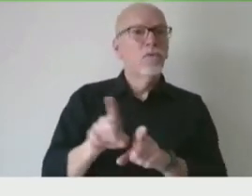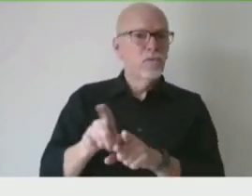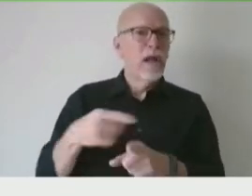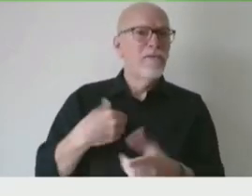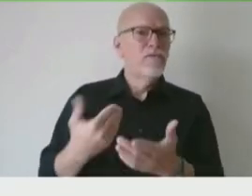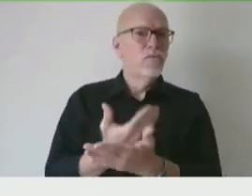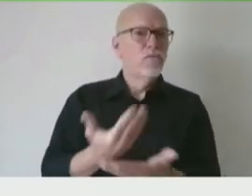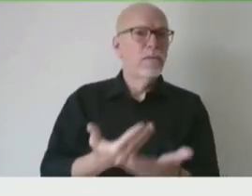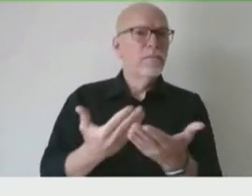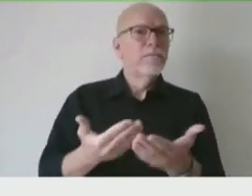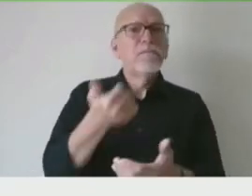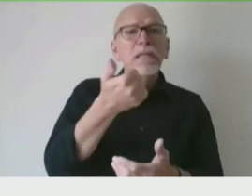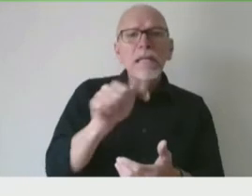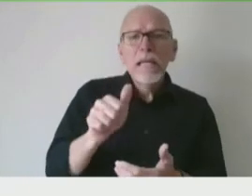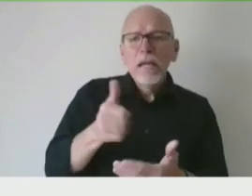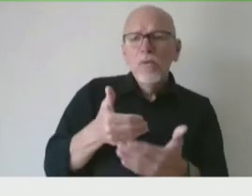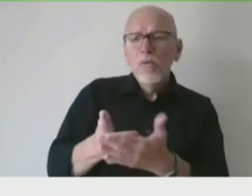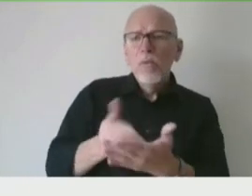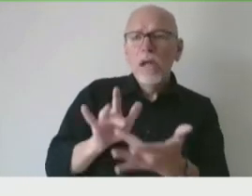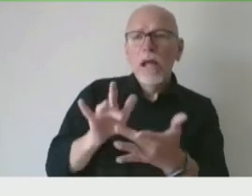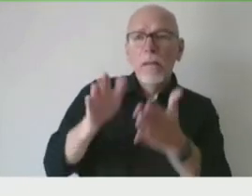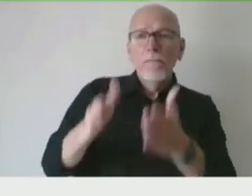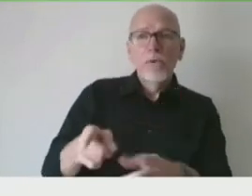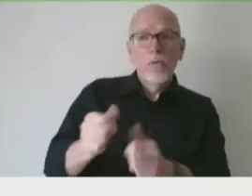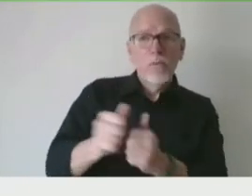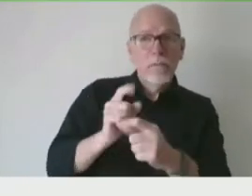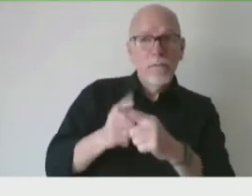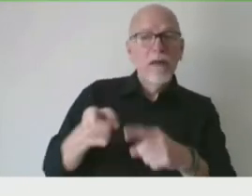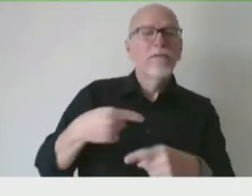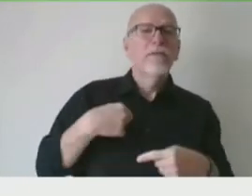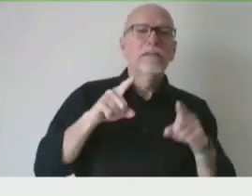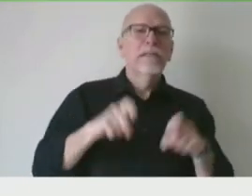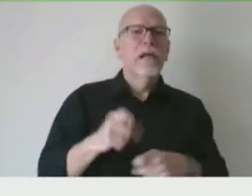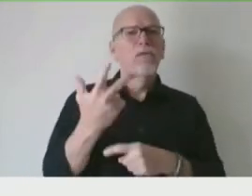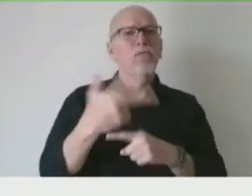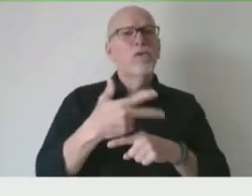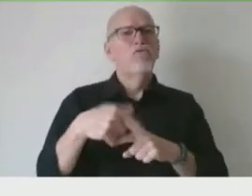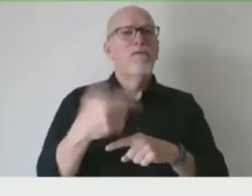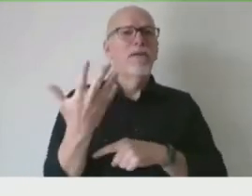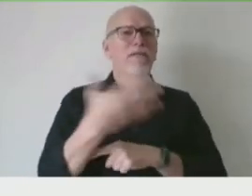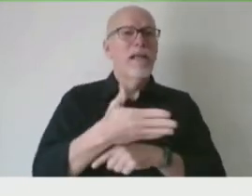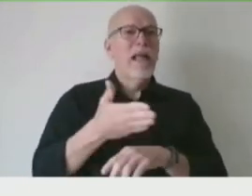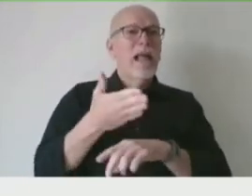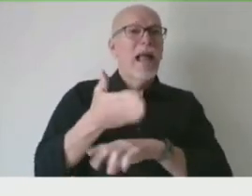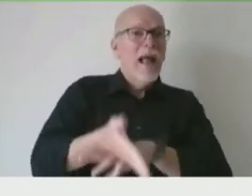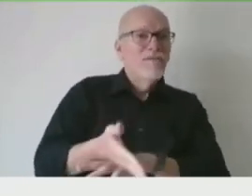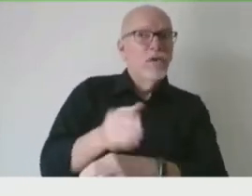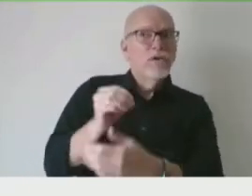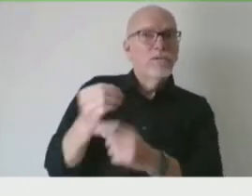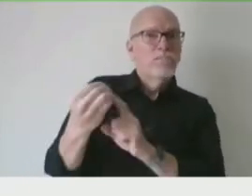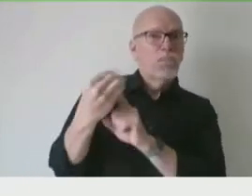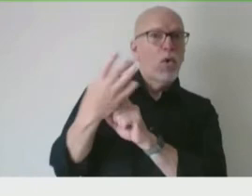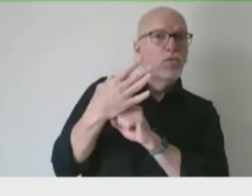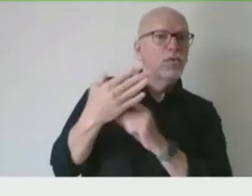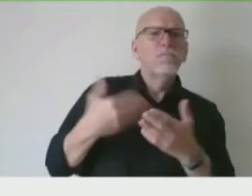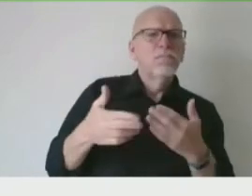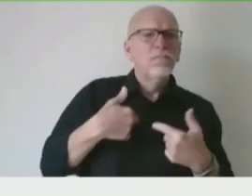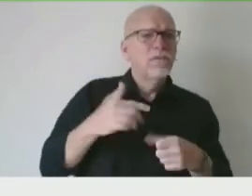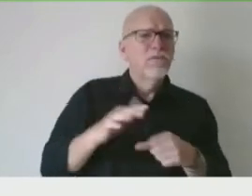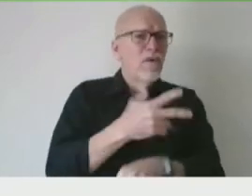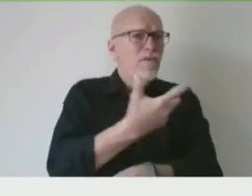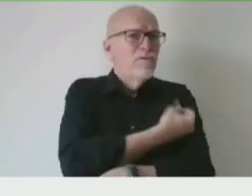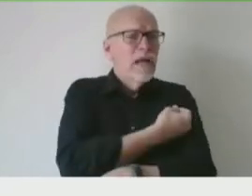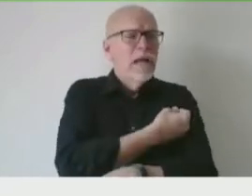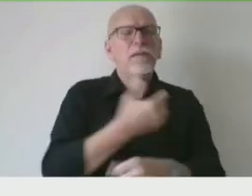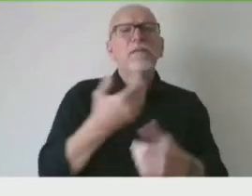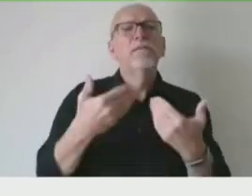that any close contacts of a positive case get tested 3 to 5 days after the exposure, even if they are fully vaccinated, and they